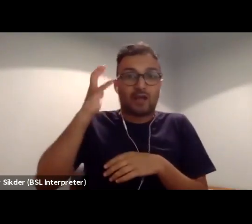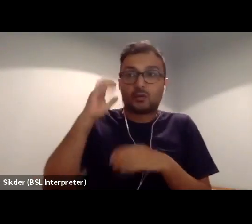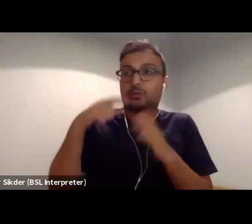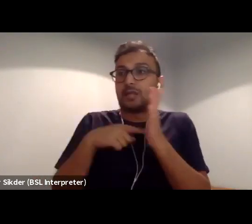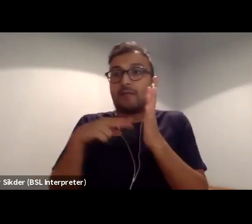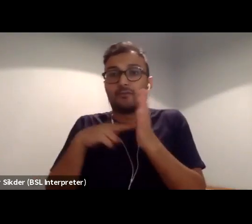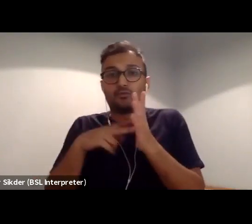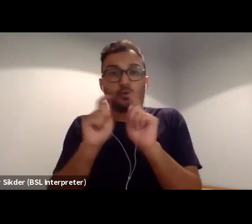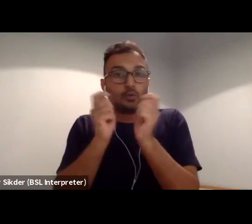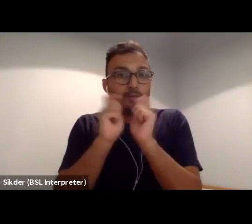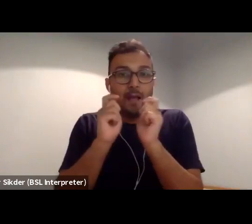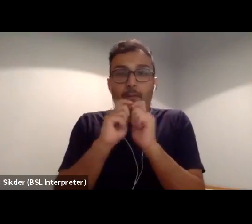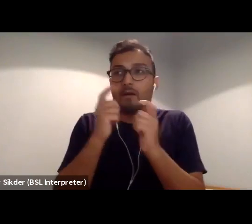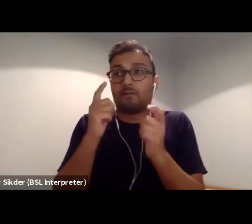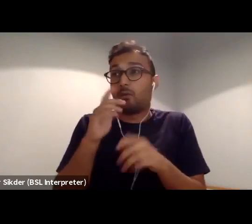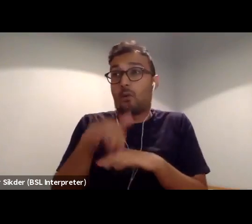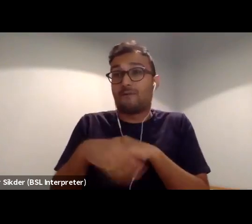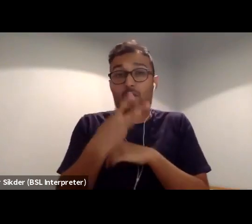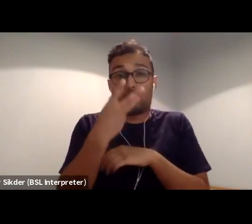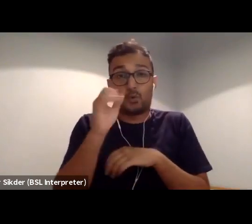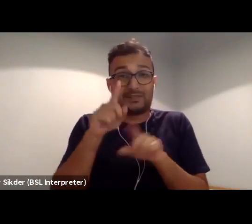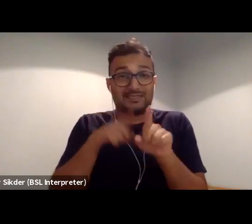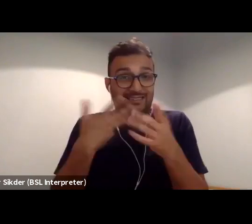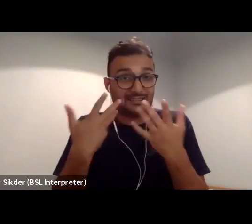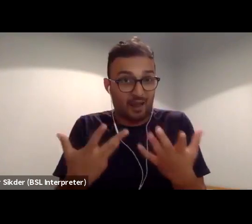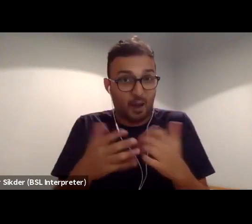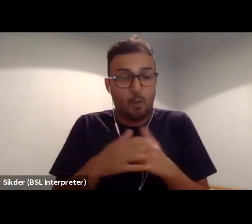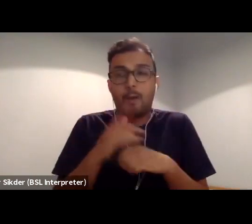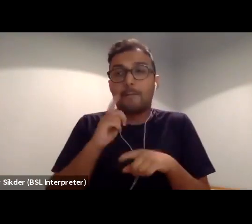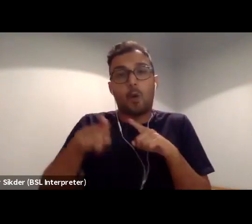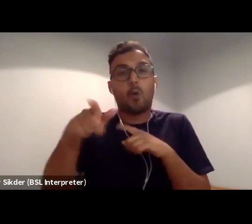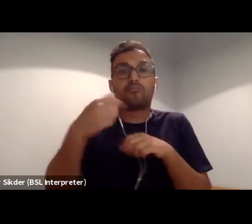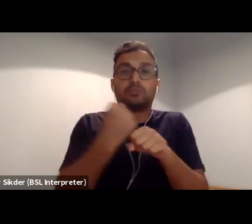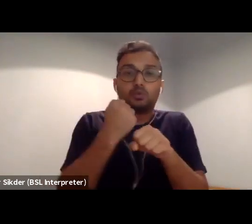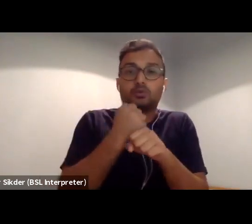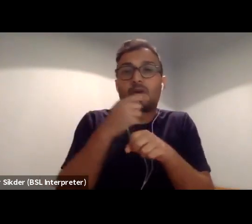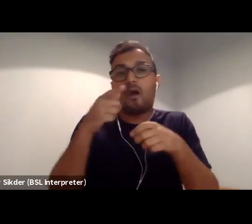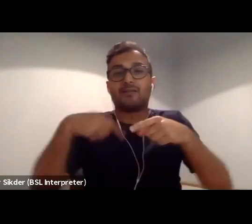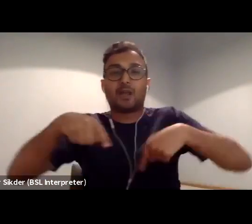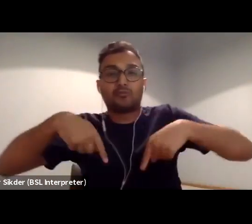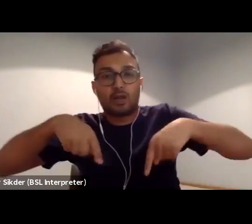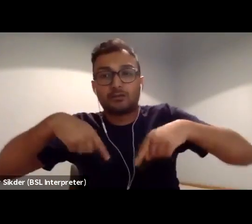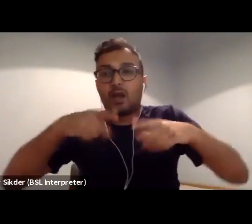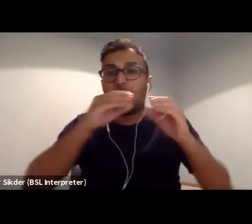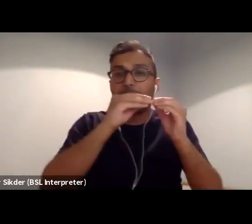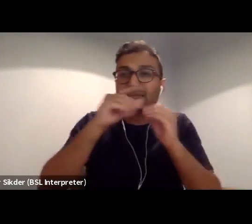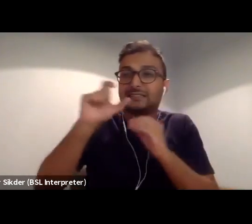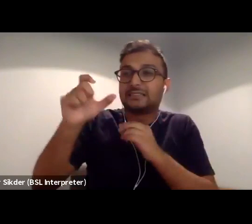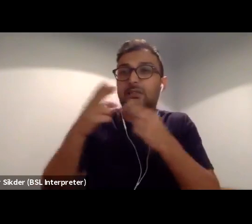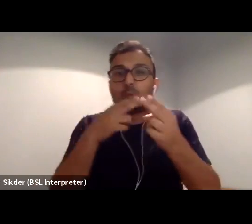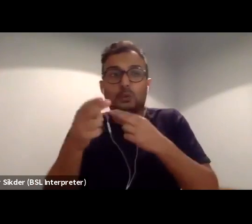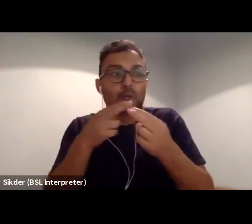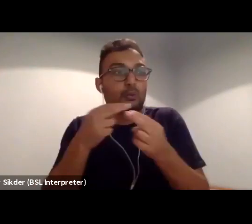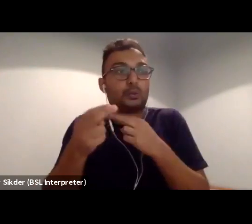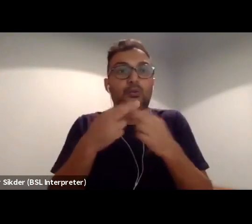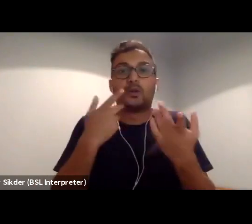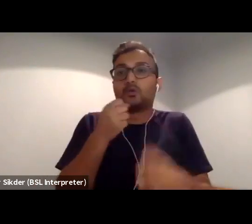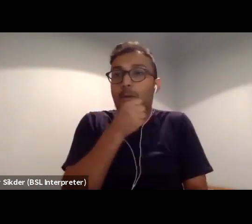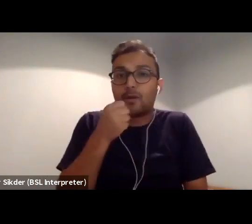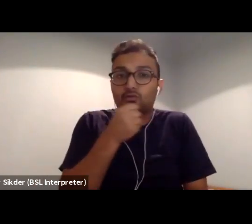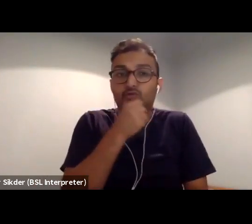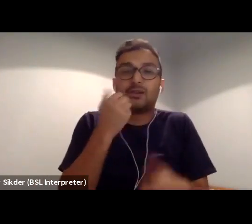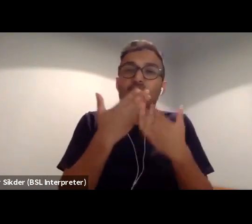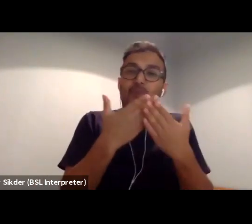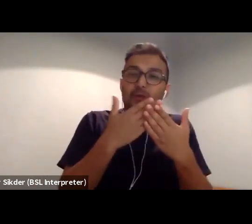3 decades now, mostly as a producer director for the BBC in news, current affairs, documentaries, and religious